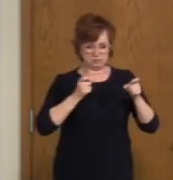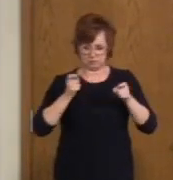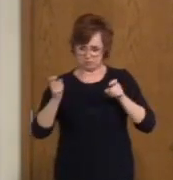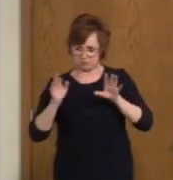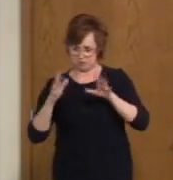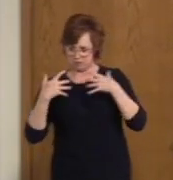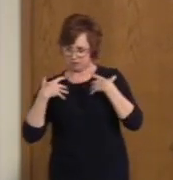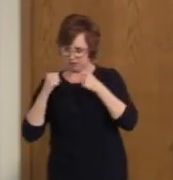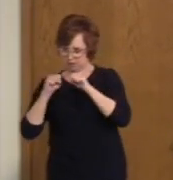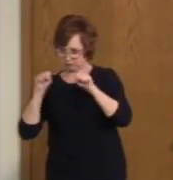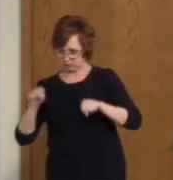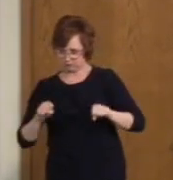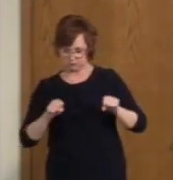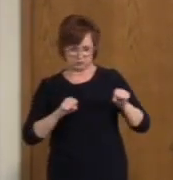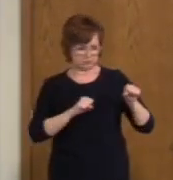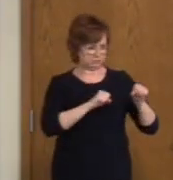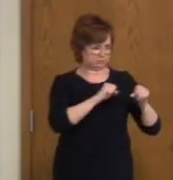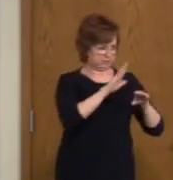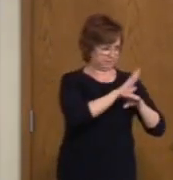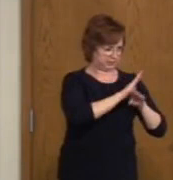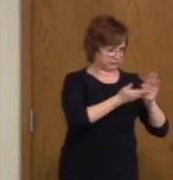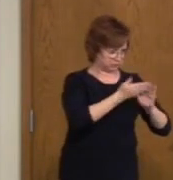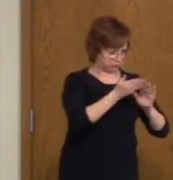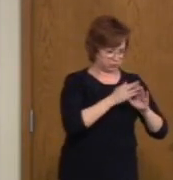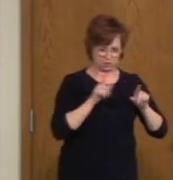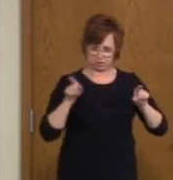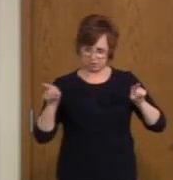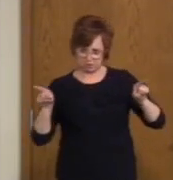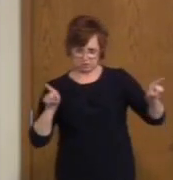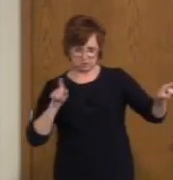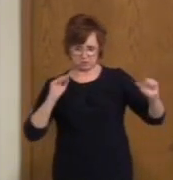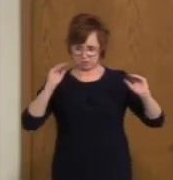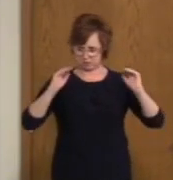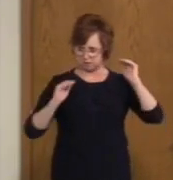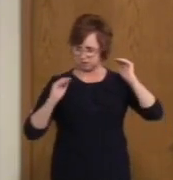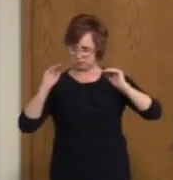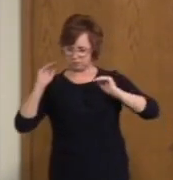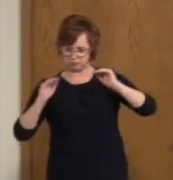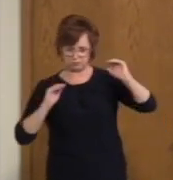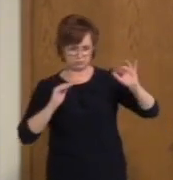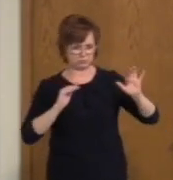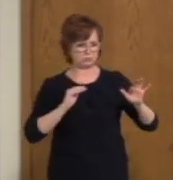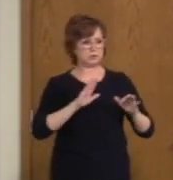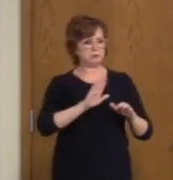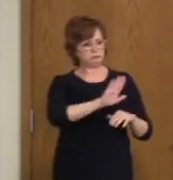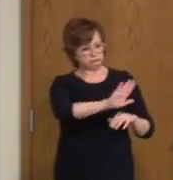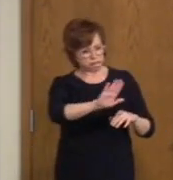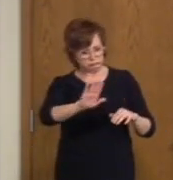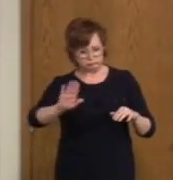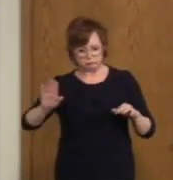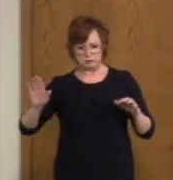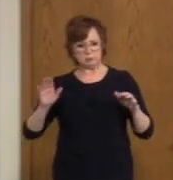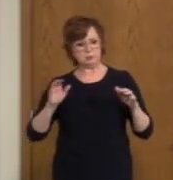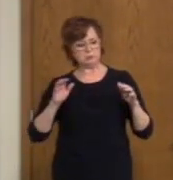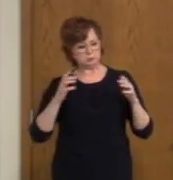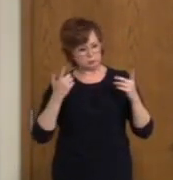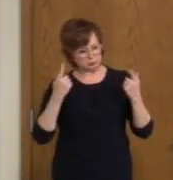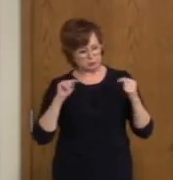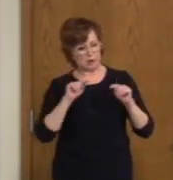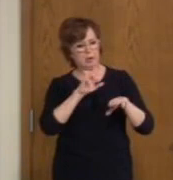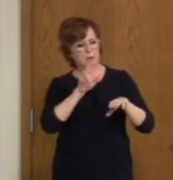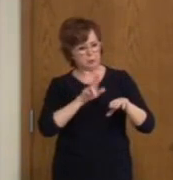preserving and balancing that with the opportunity for folks to carry on as normal of a life as